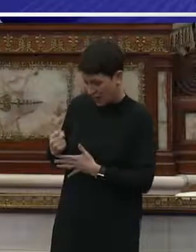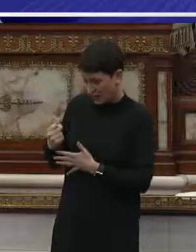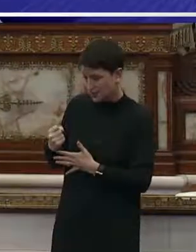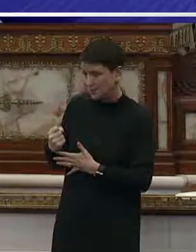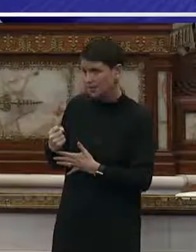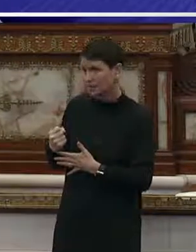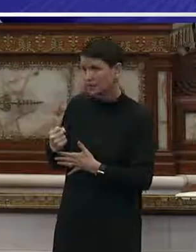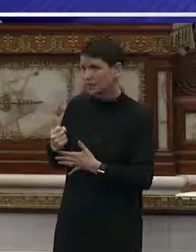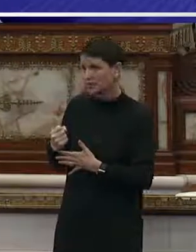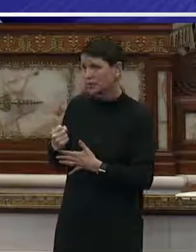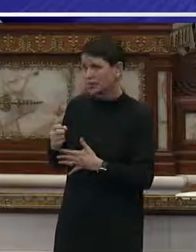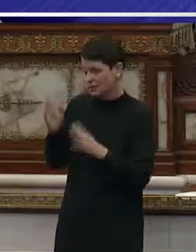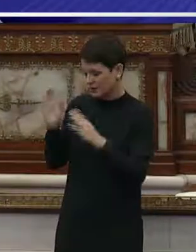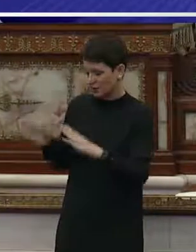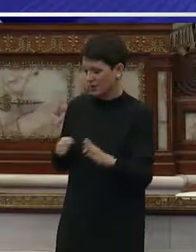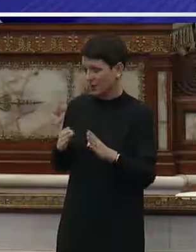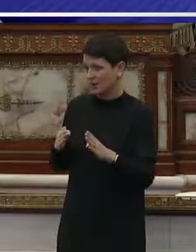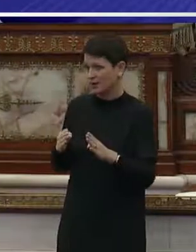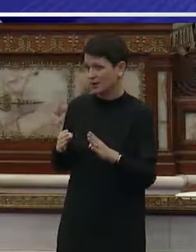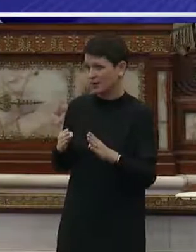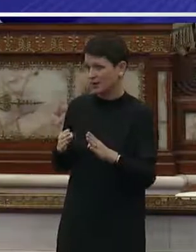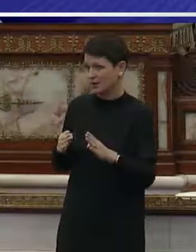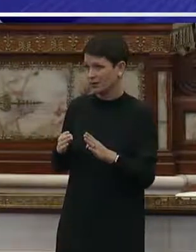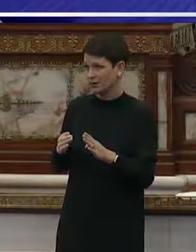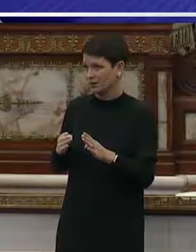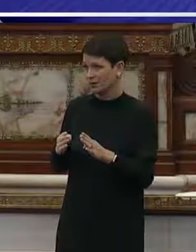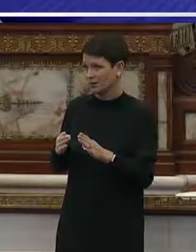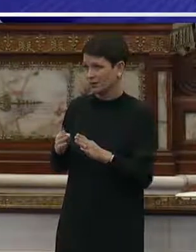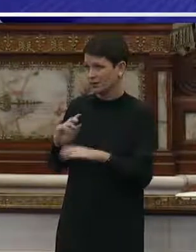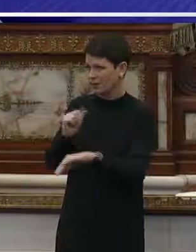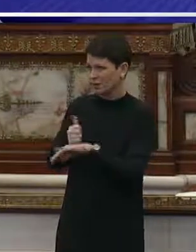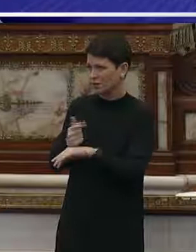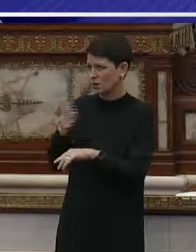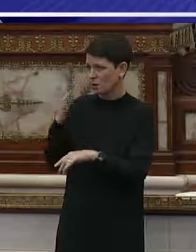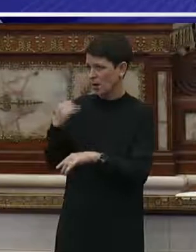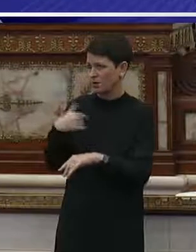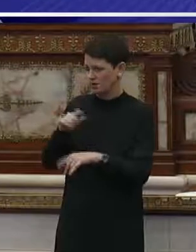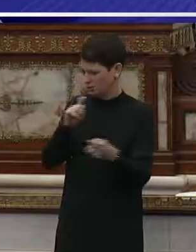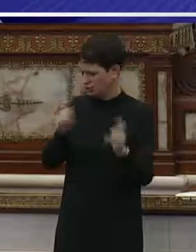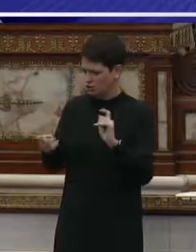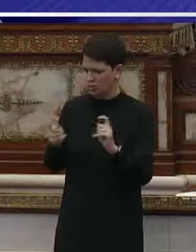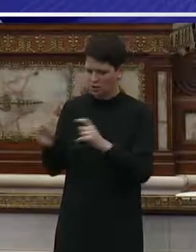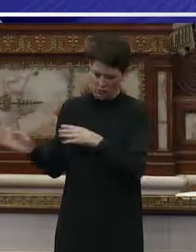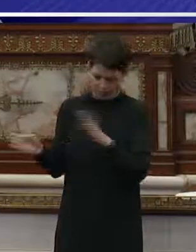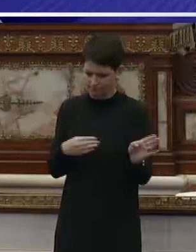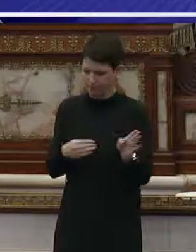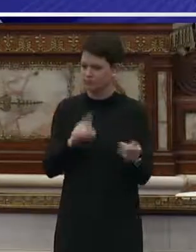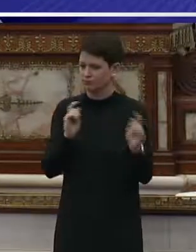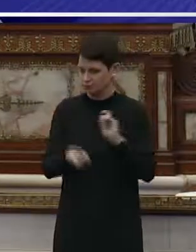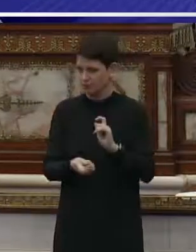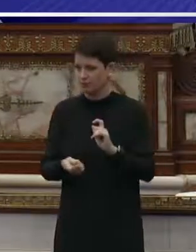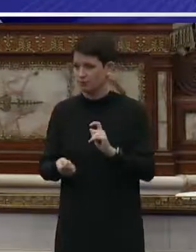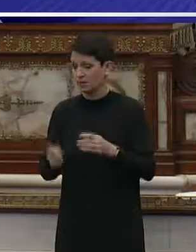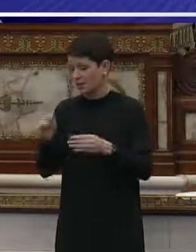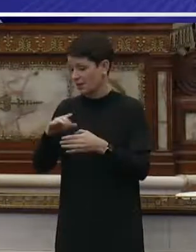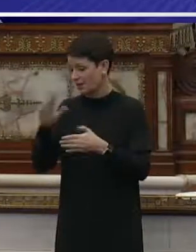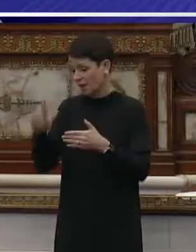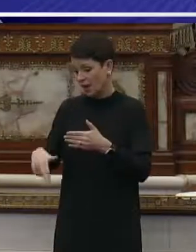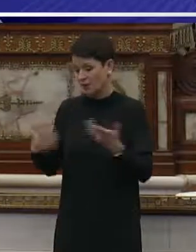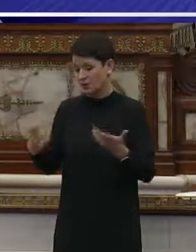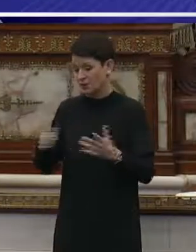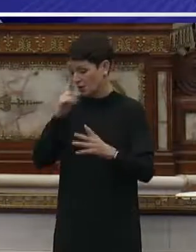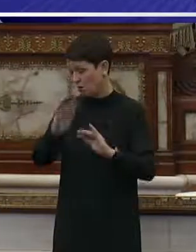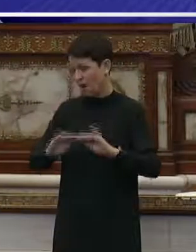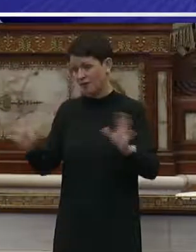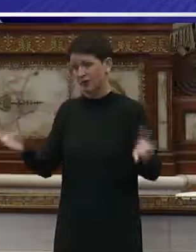that the plan was deeply flawed from the outset and why we have to change course. And the consequences have been very